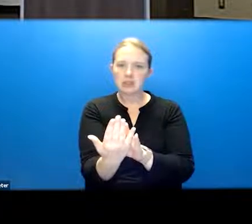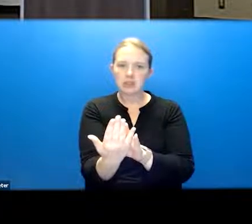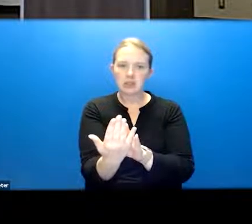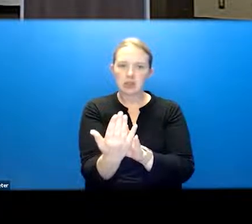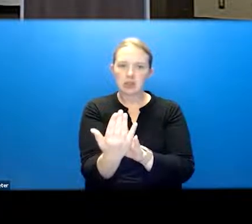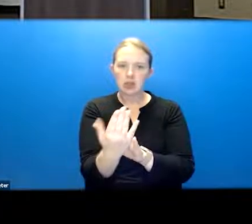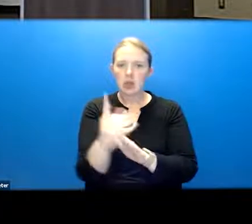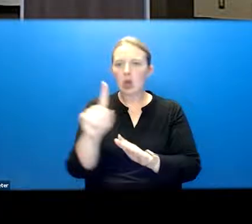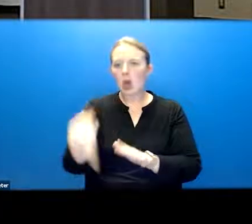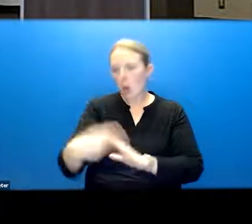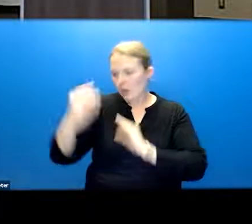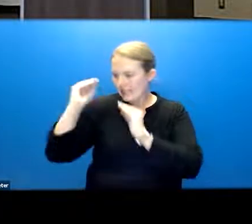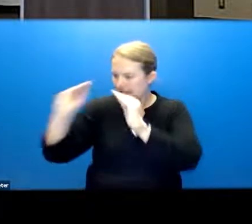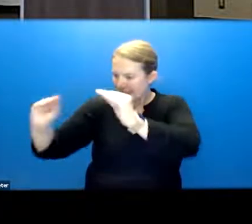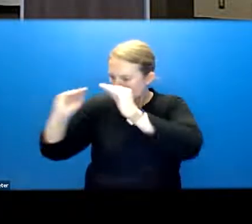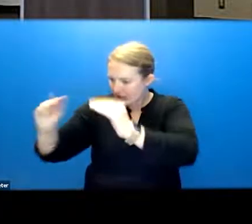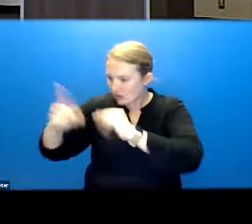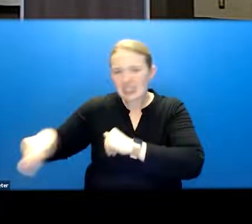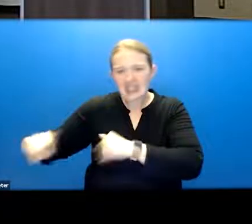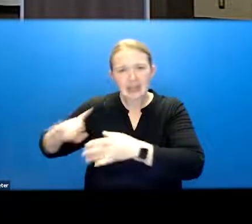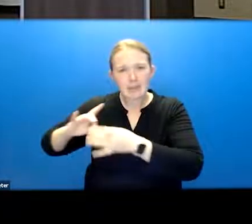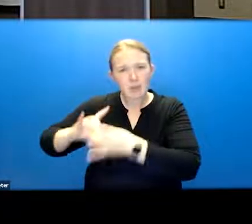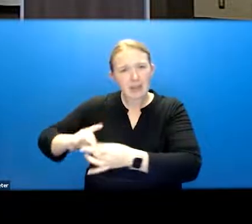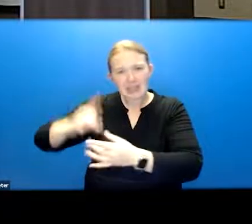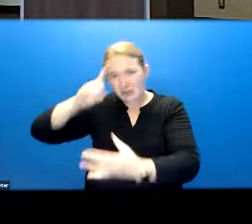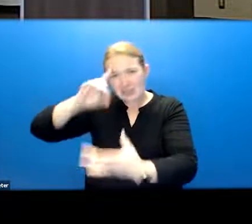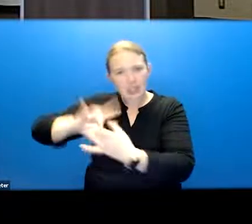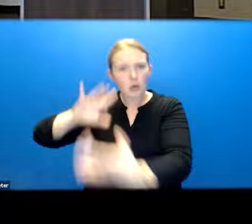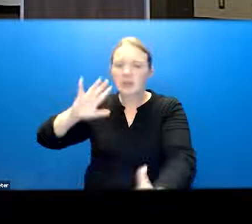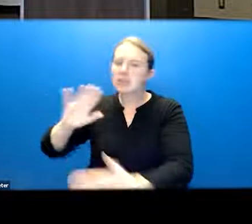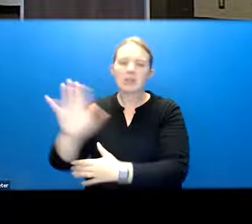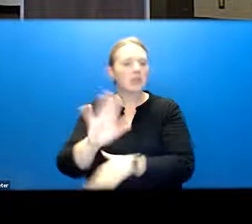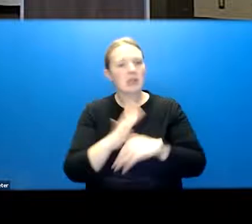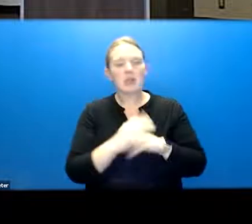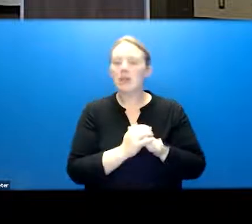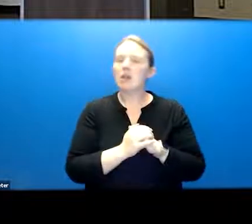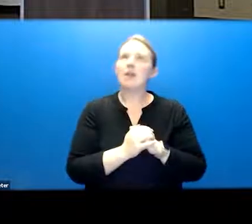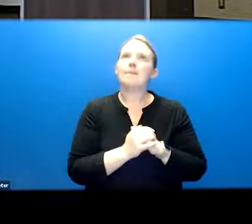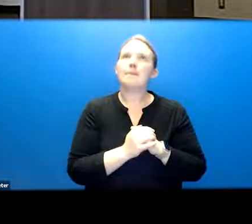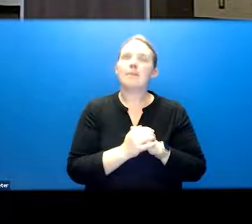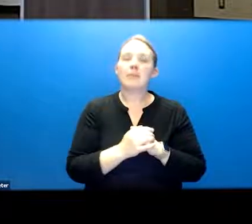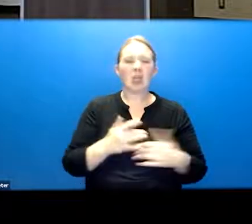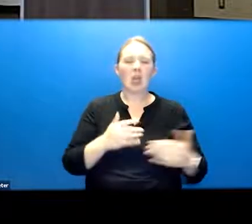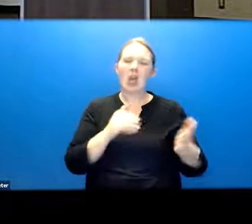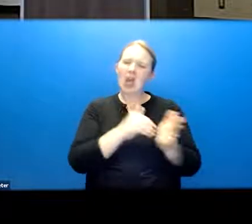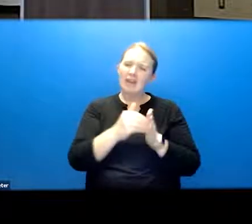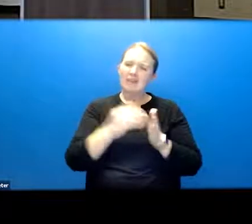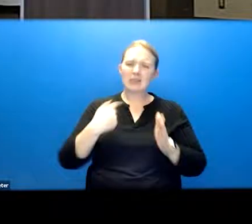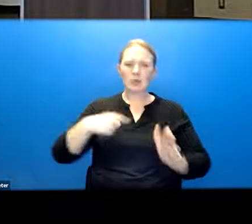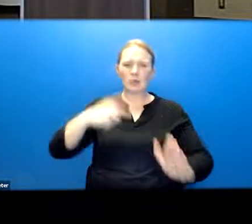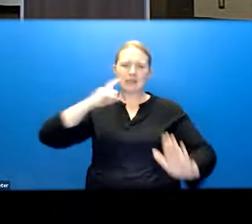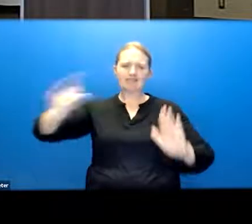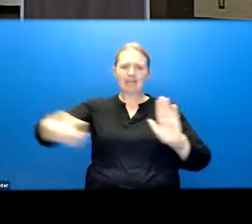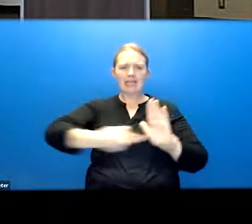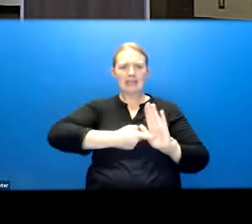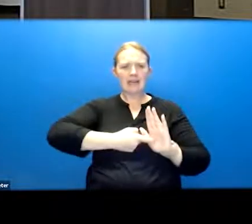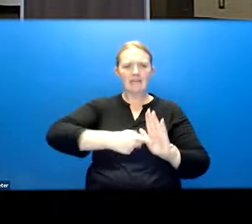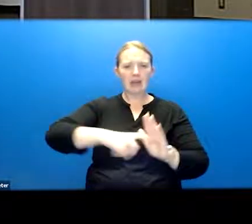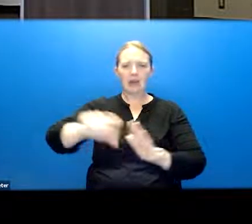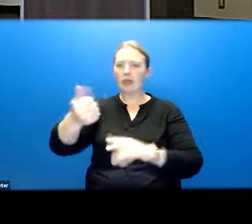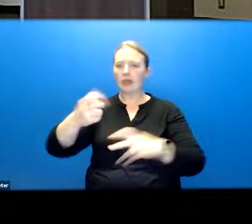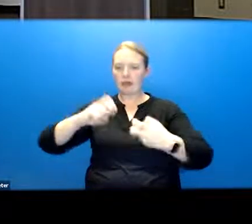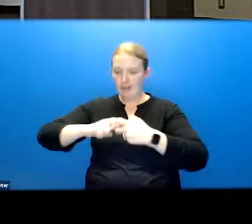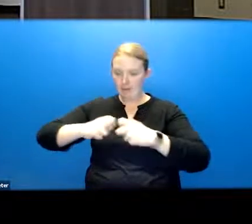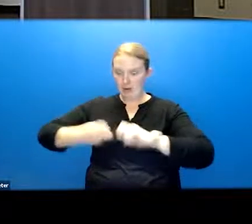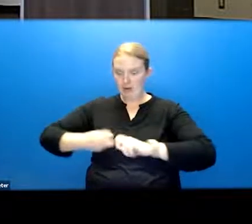just educating family members about psychosis. And I think a lot of the time we tend to identify a lot of other issues